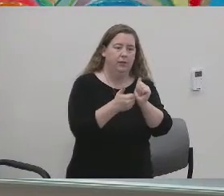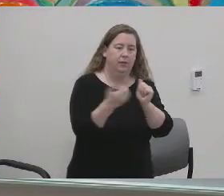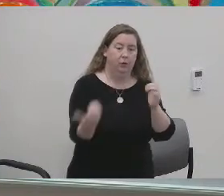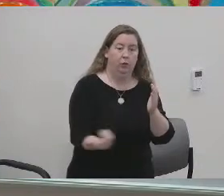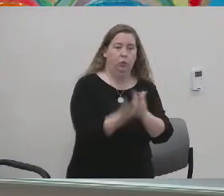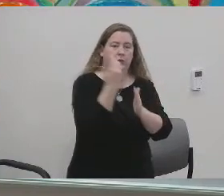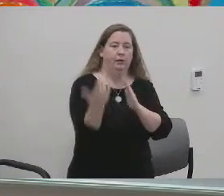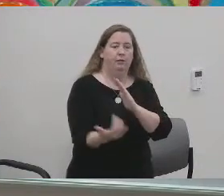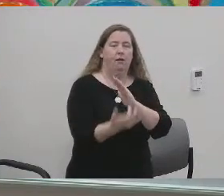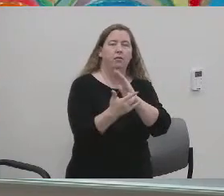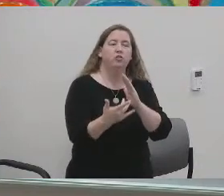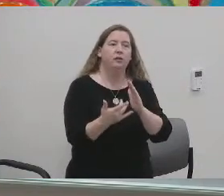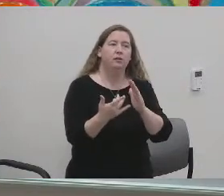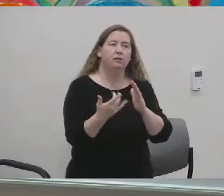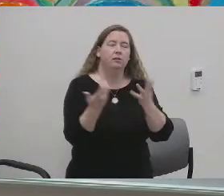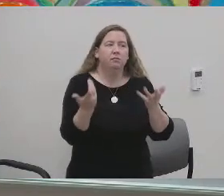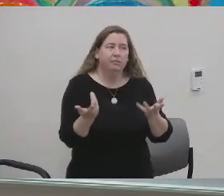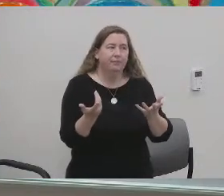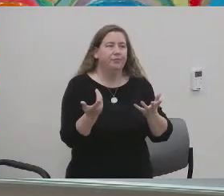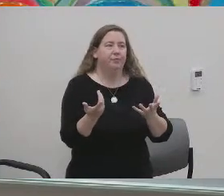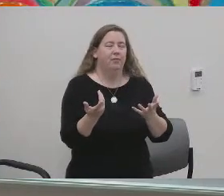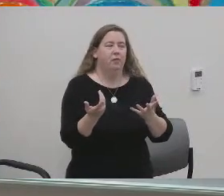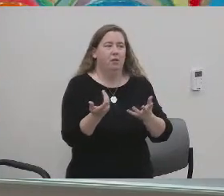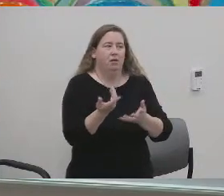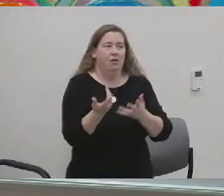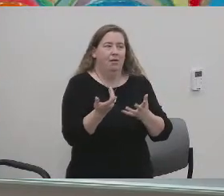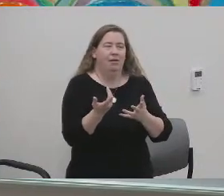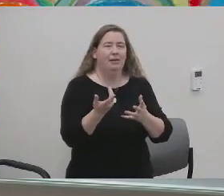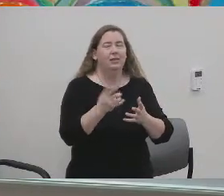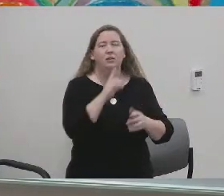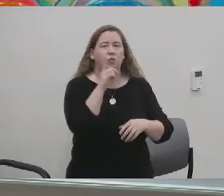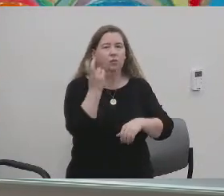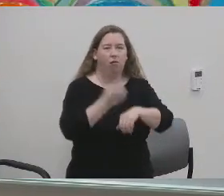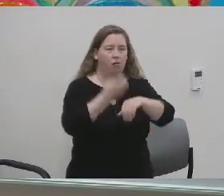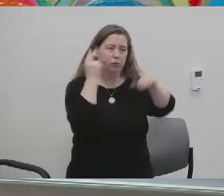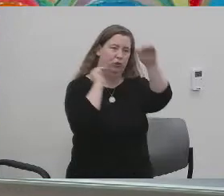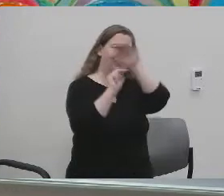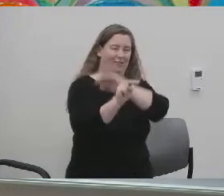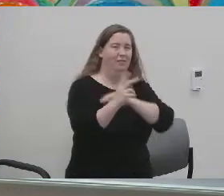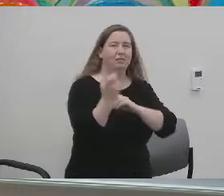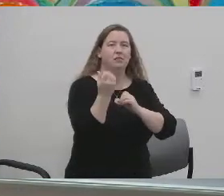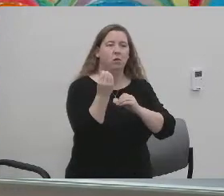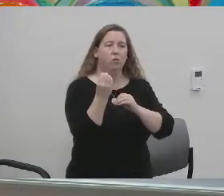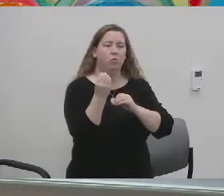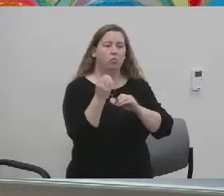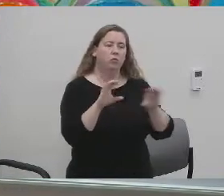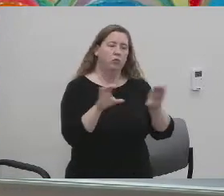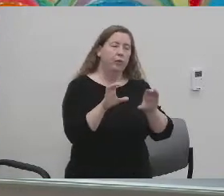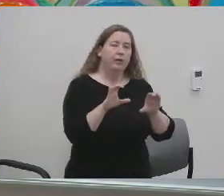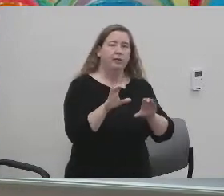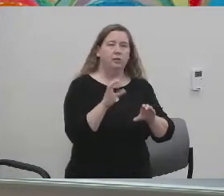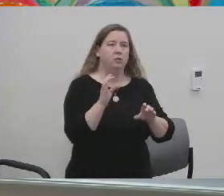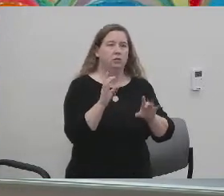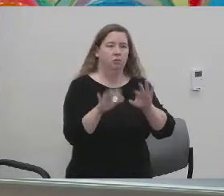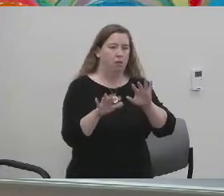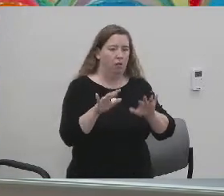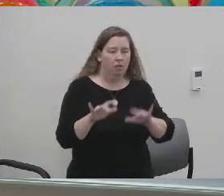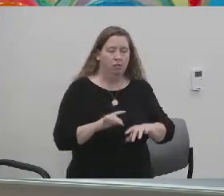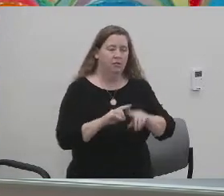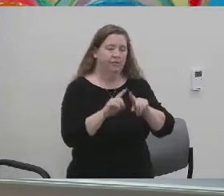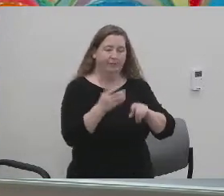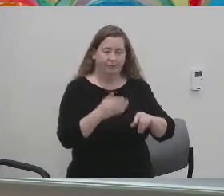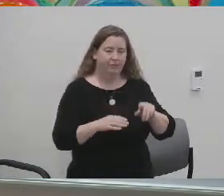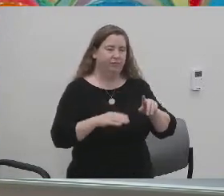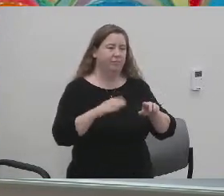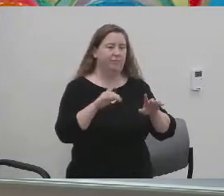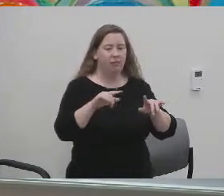what happens is it's a constant, it's unpredictable. You're doing random things at all times. Nothing is ever aligned